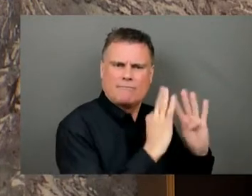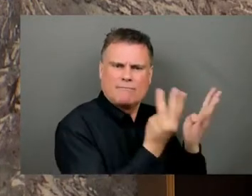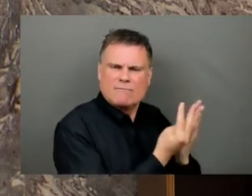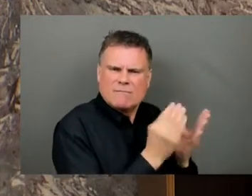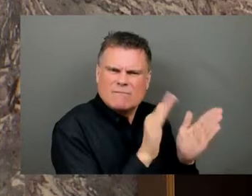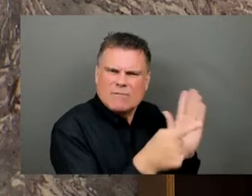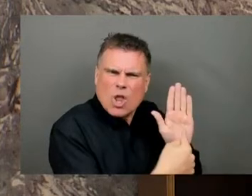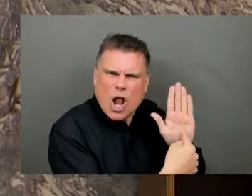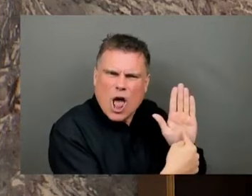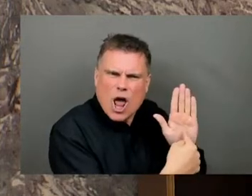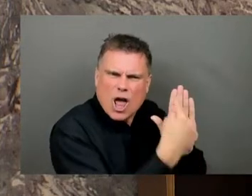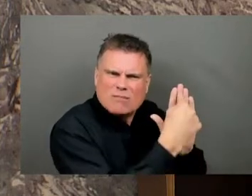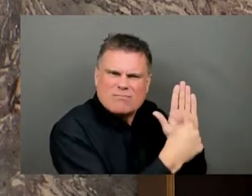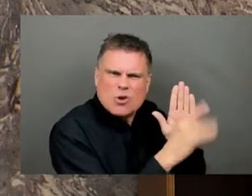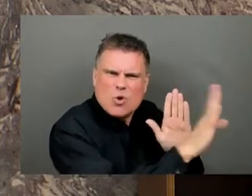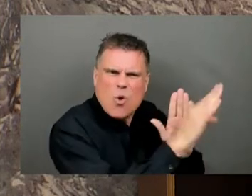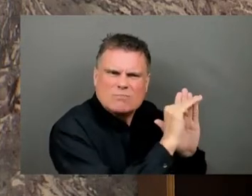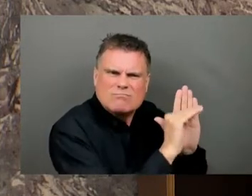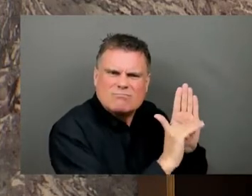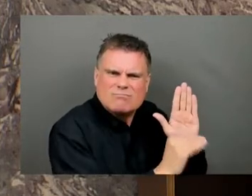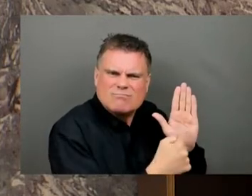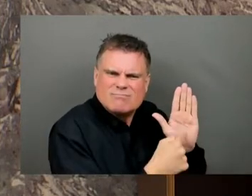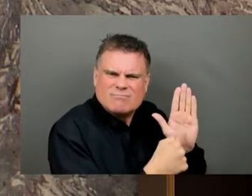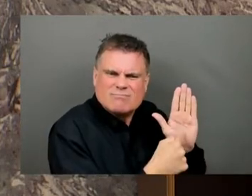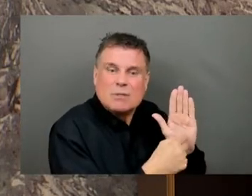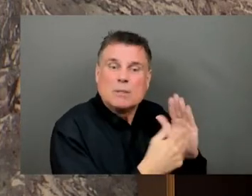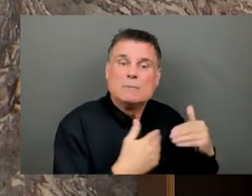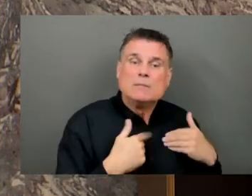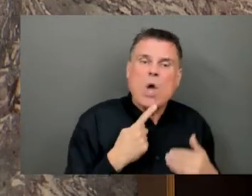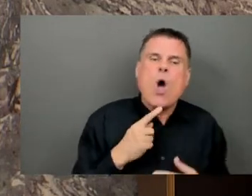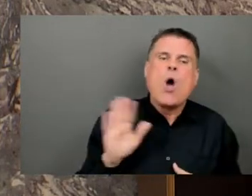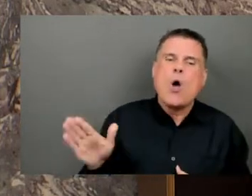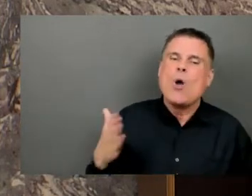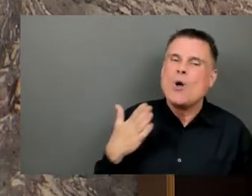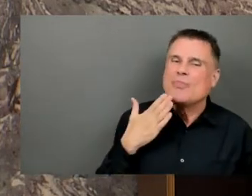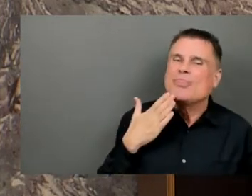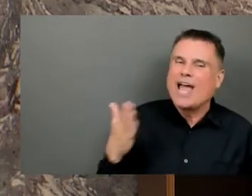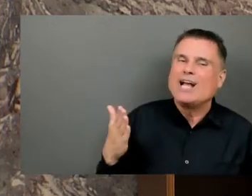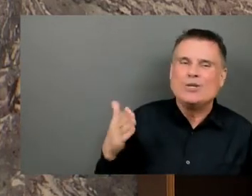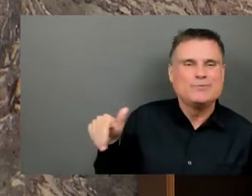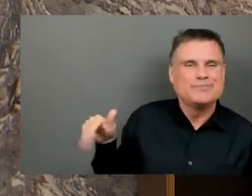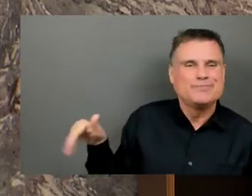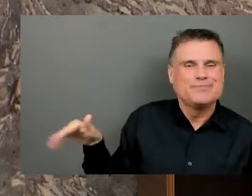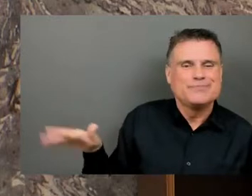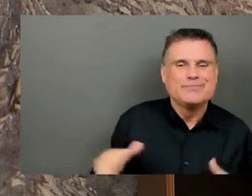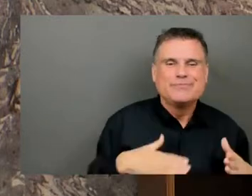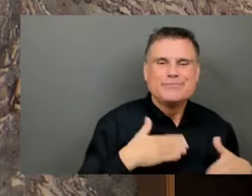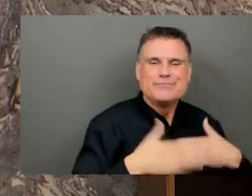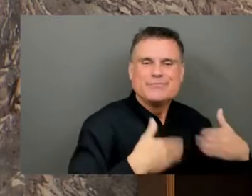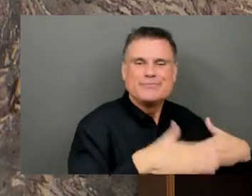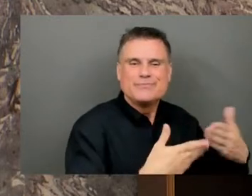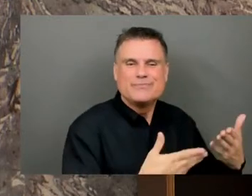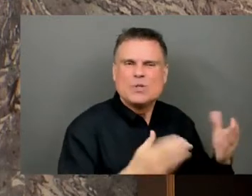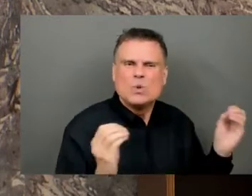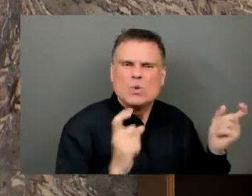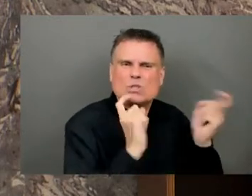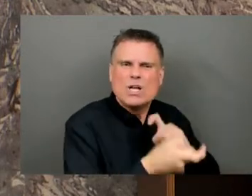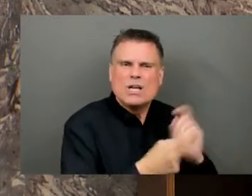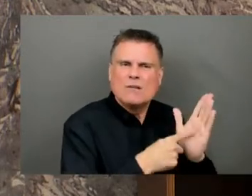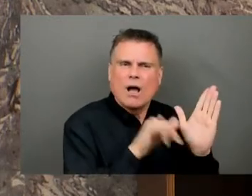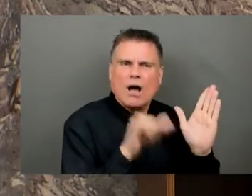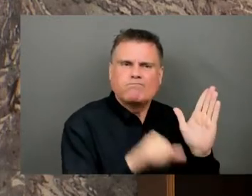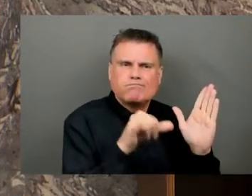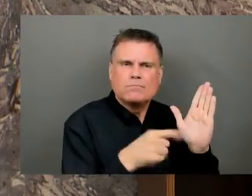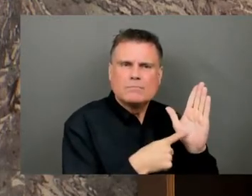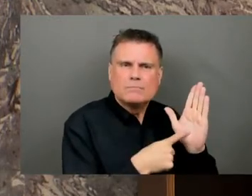patted on the head and, thank you for coming forward. Nothing has changed. And then we have had subsequent examples brought forward to us from other